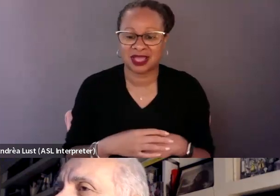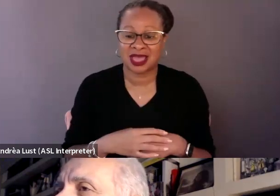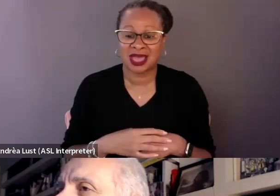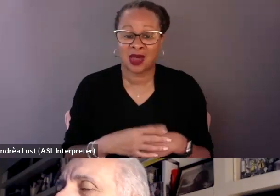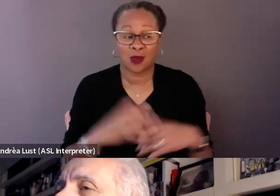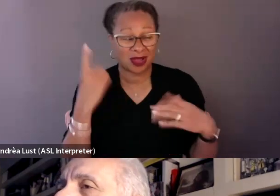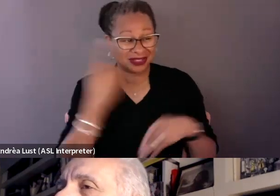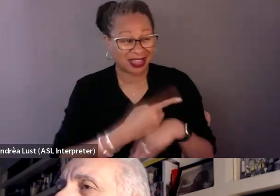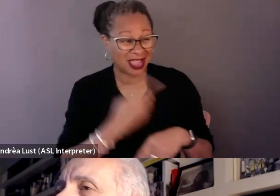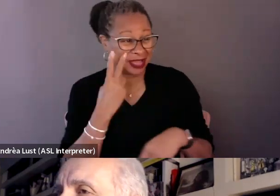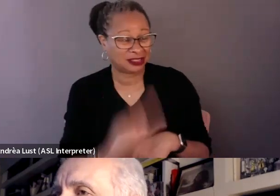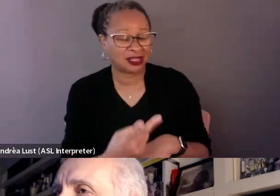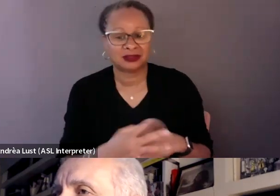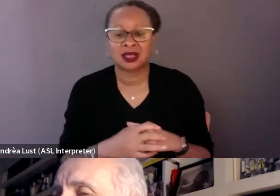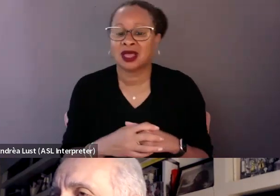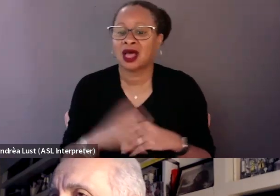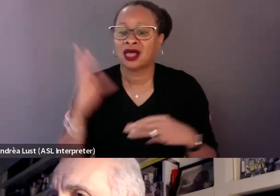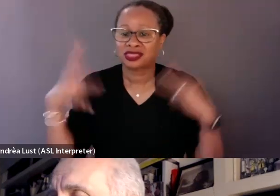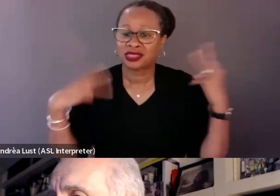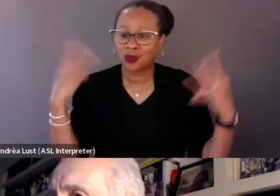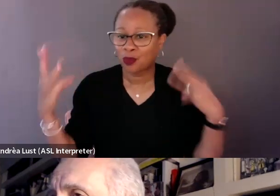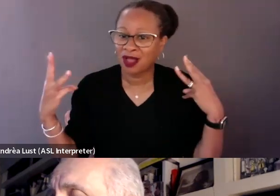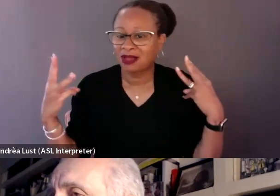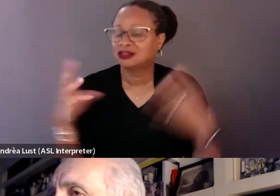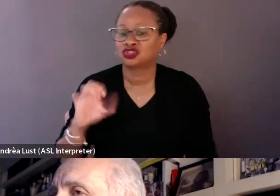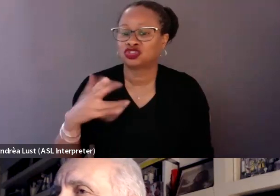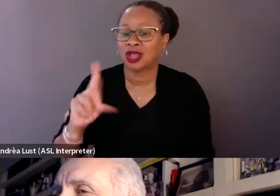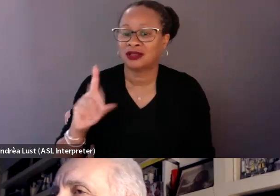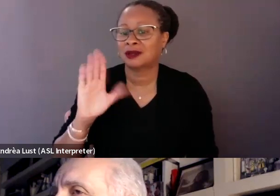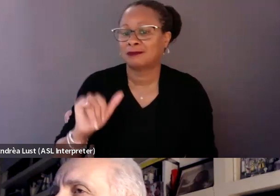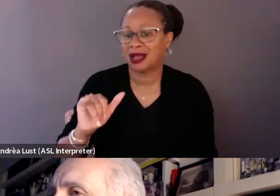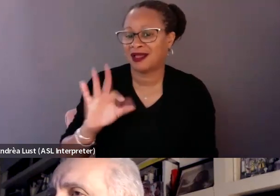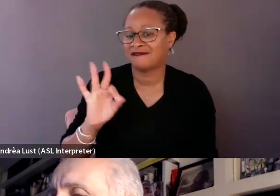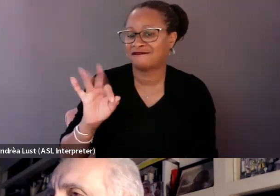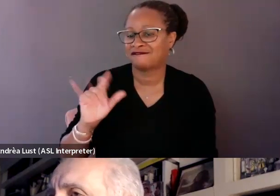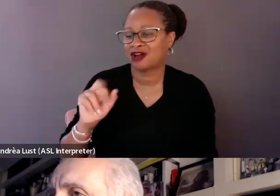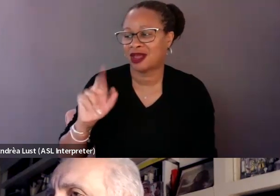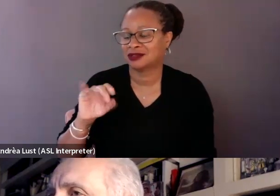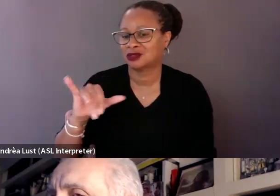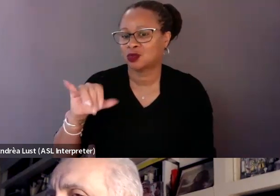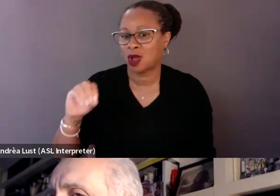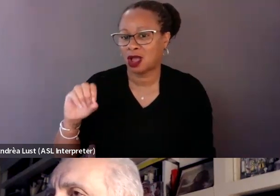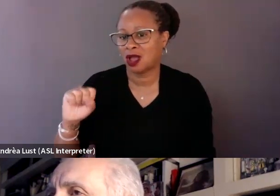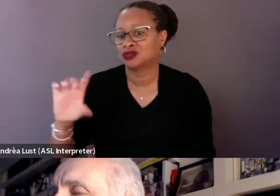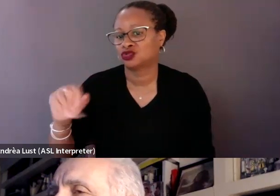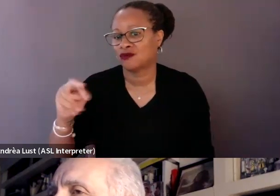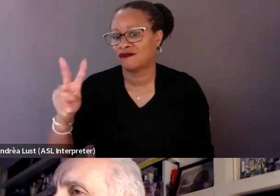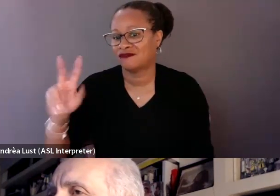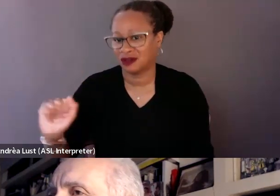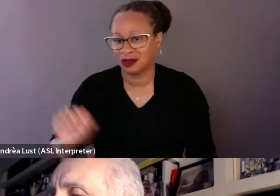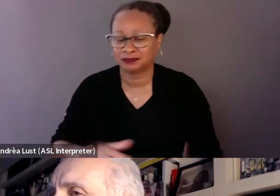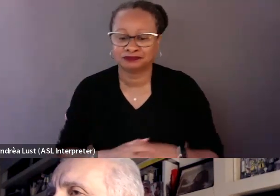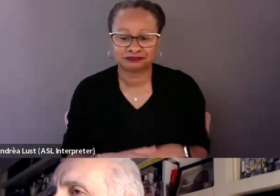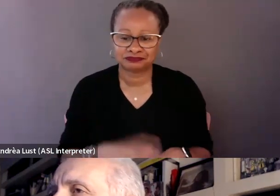saw The Wild Child by François Truffaut. So 40 years later, I'm in Brazil talking to